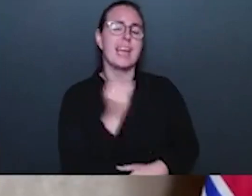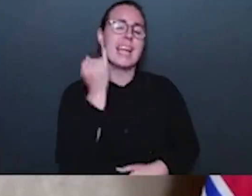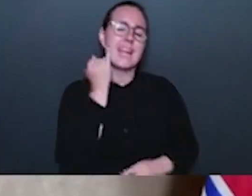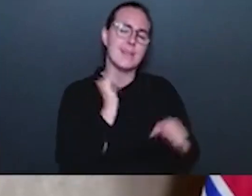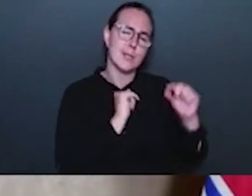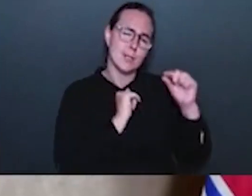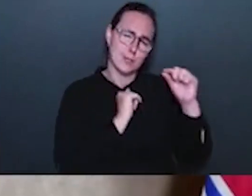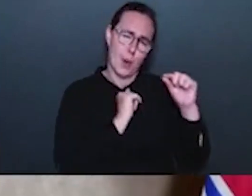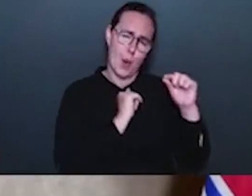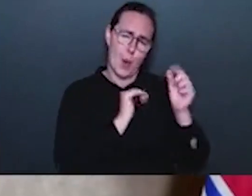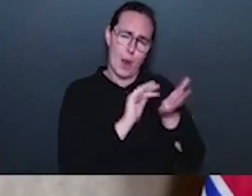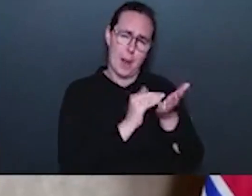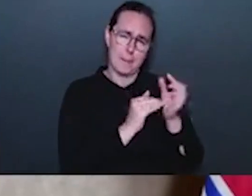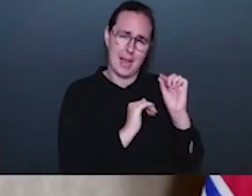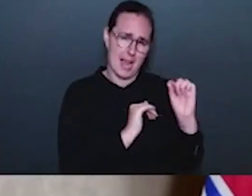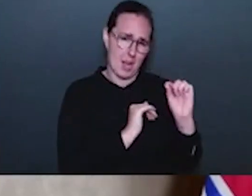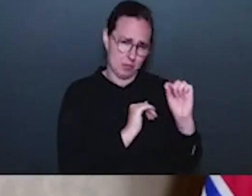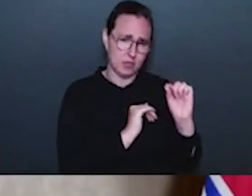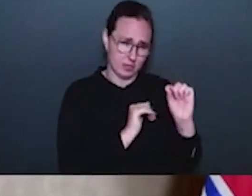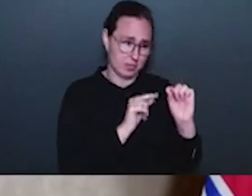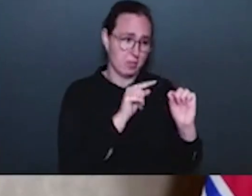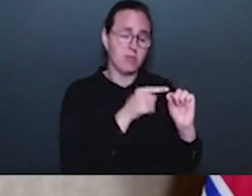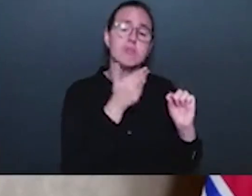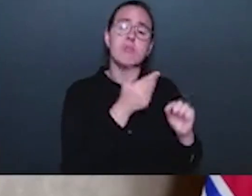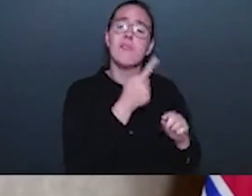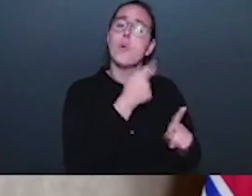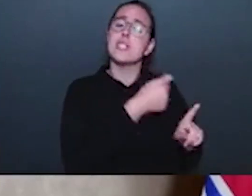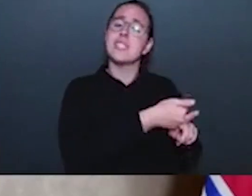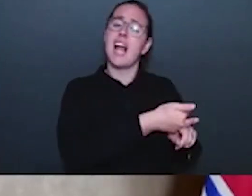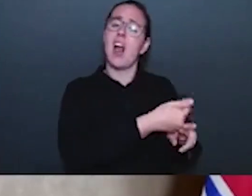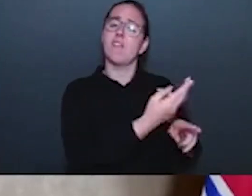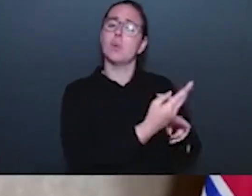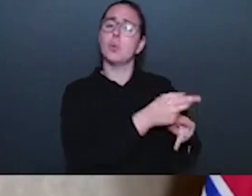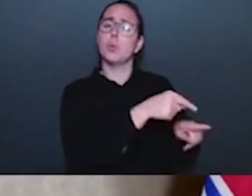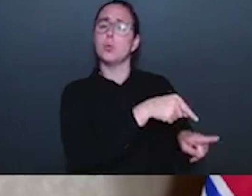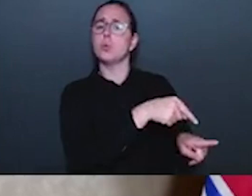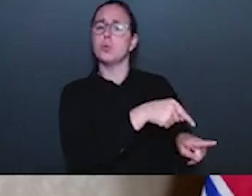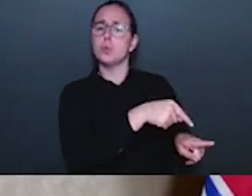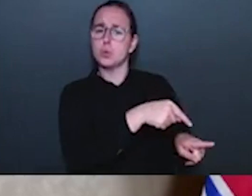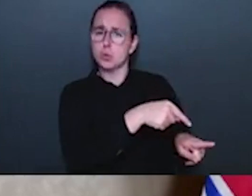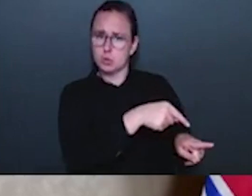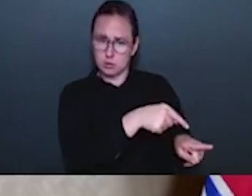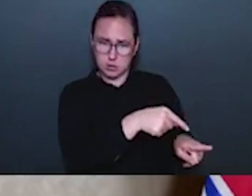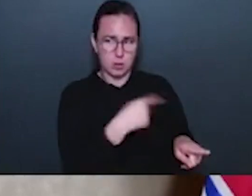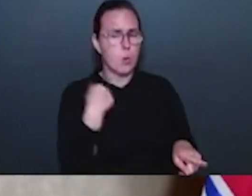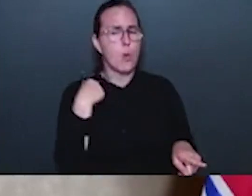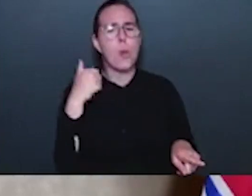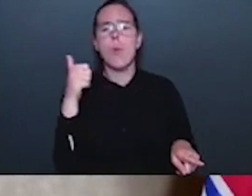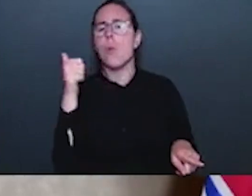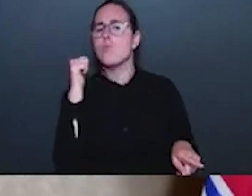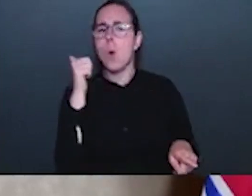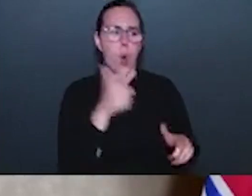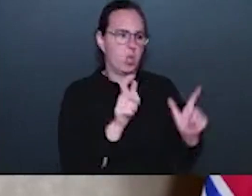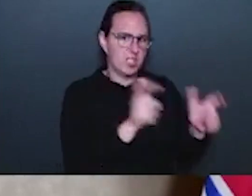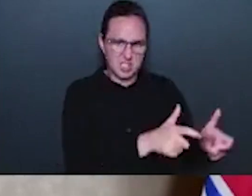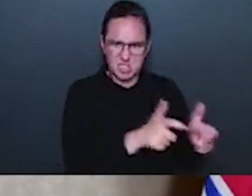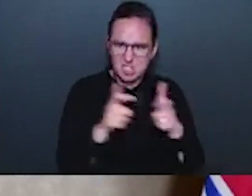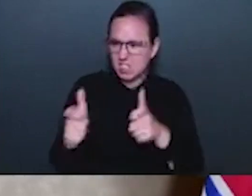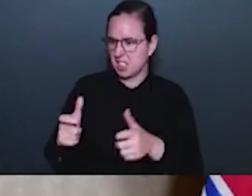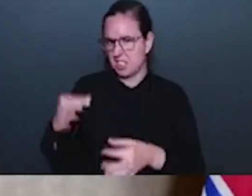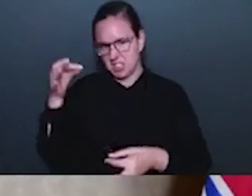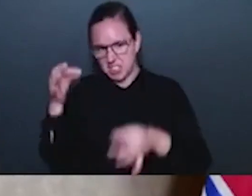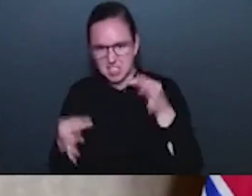confiscated. Instead, they will be offered information about health and social supports, local